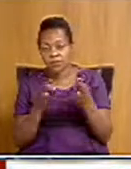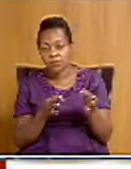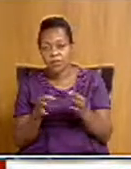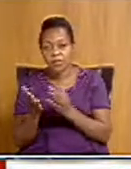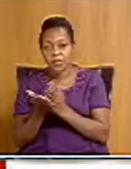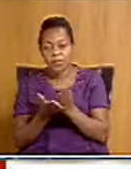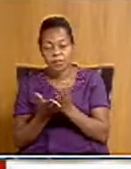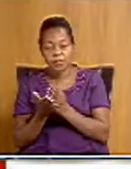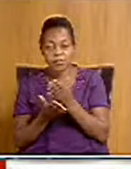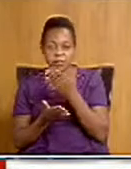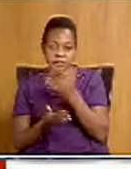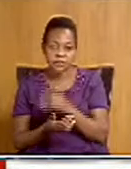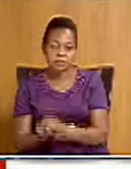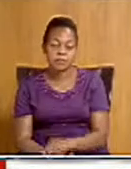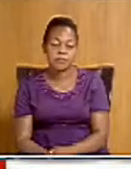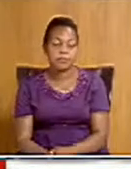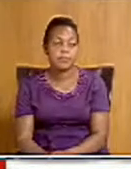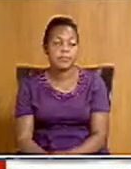better.